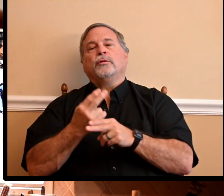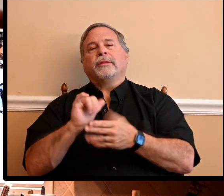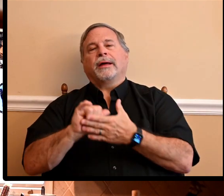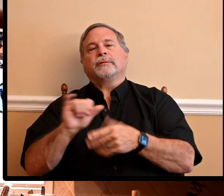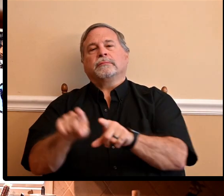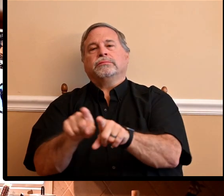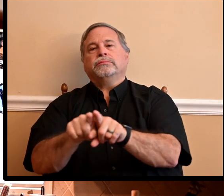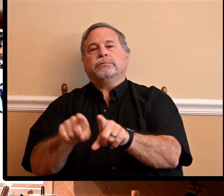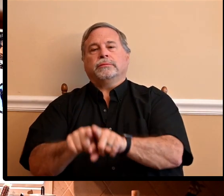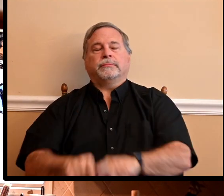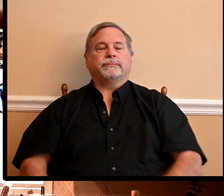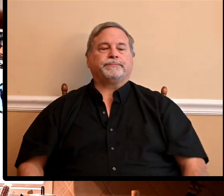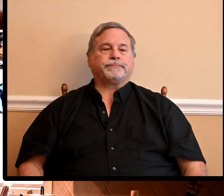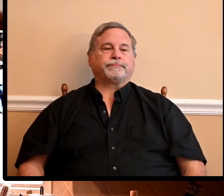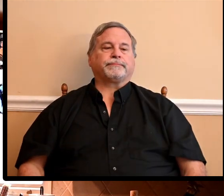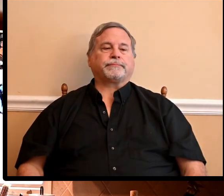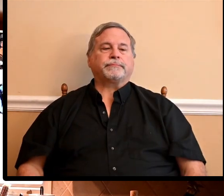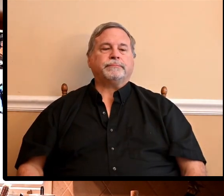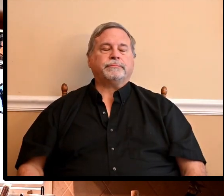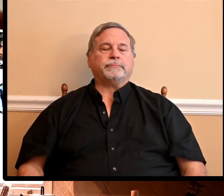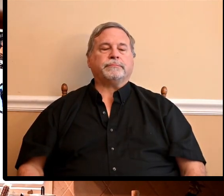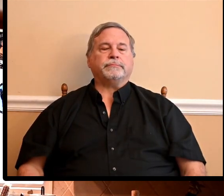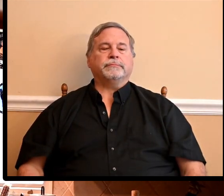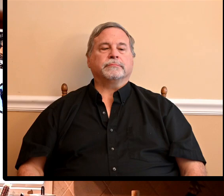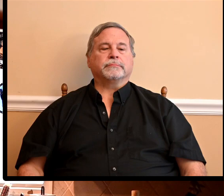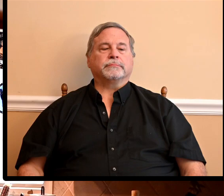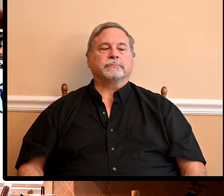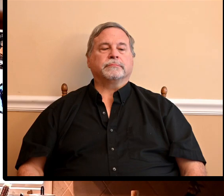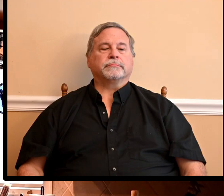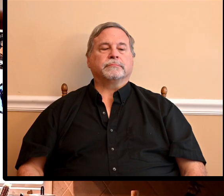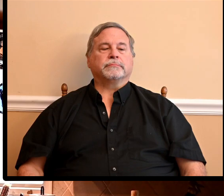may end up doing that before I pour this in.